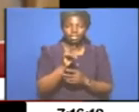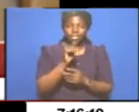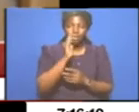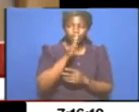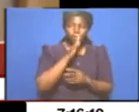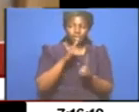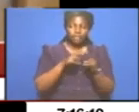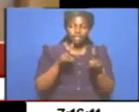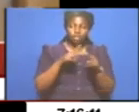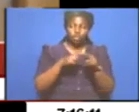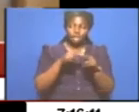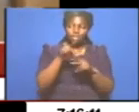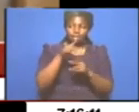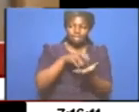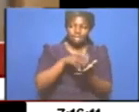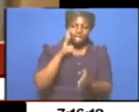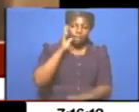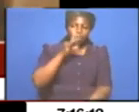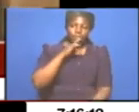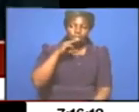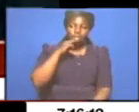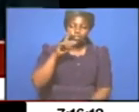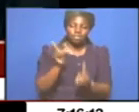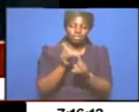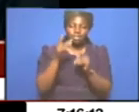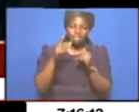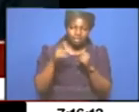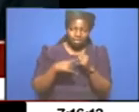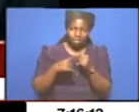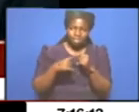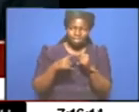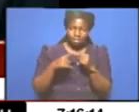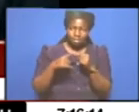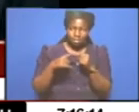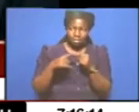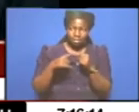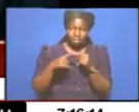hiyo itatajwa tarehe 9 mwezi ujao. Ben Troy Njue, Darubini.